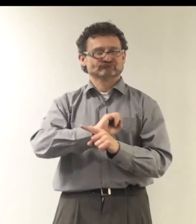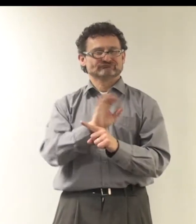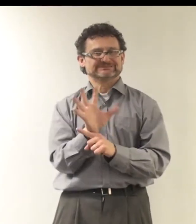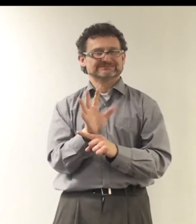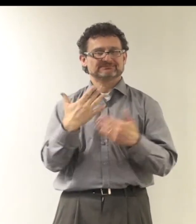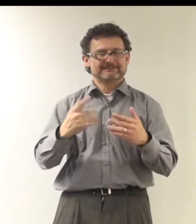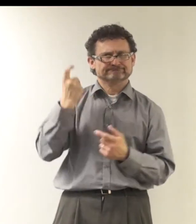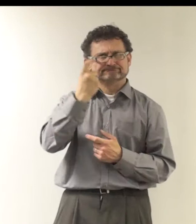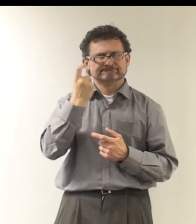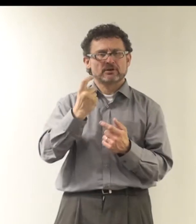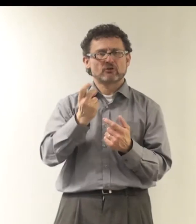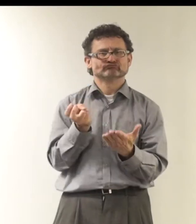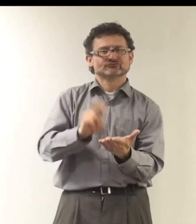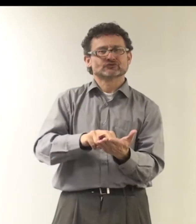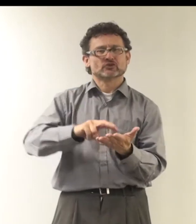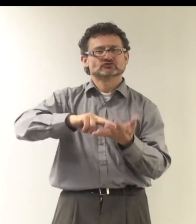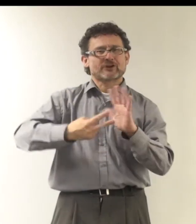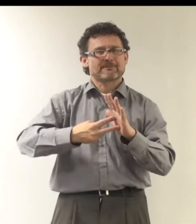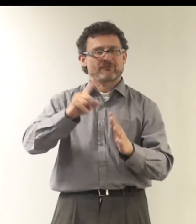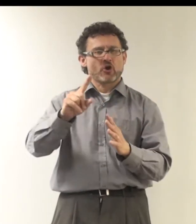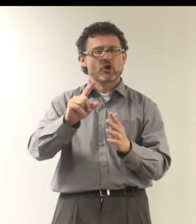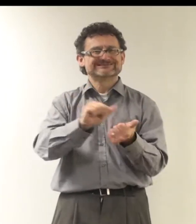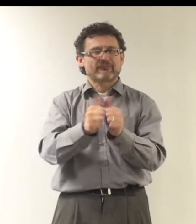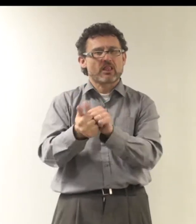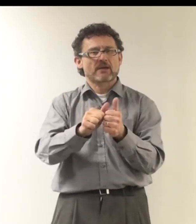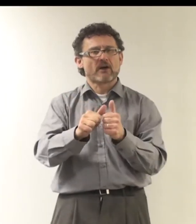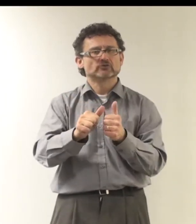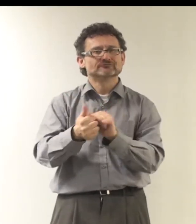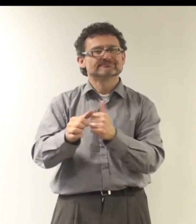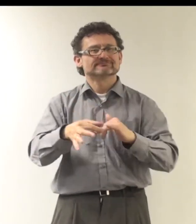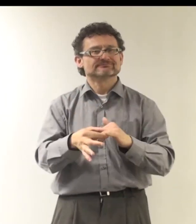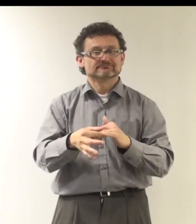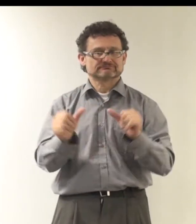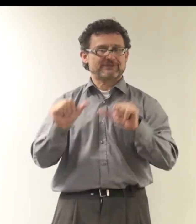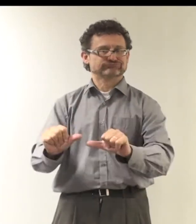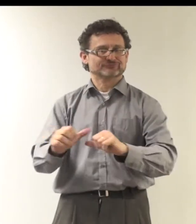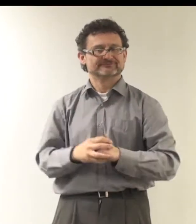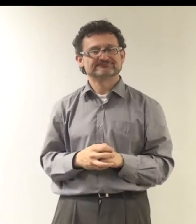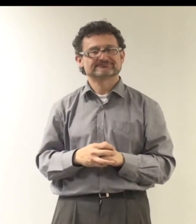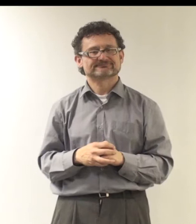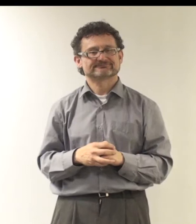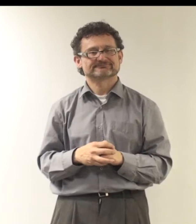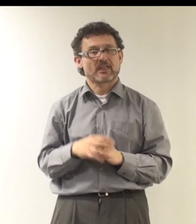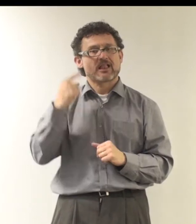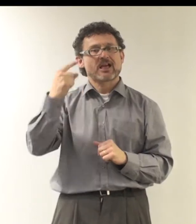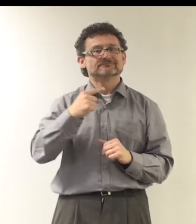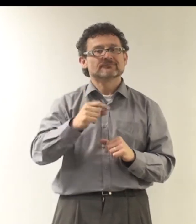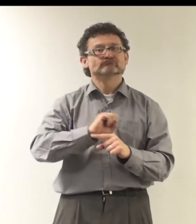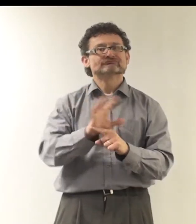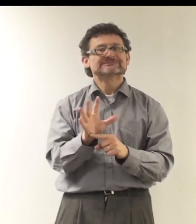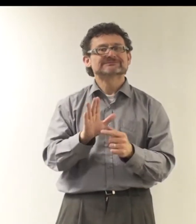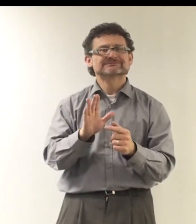So he paid himself for the arguments that actually defeated his bridge. It was a real political coup for the